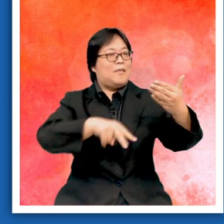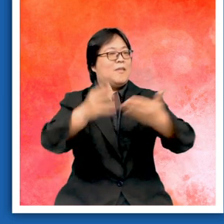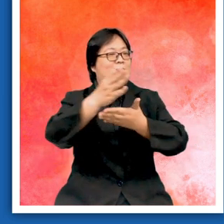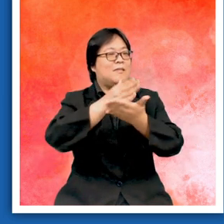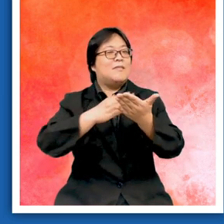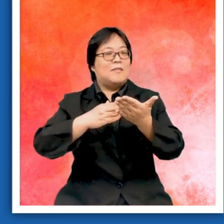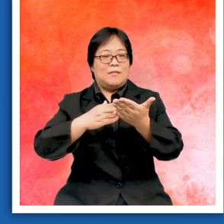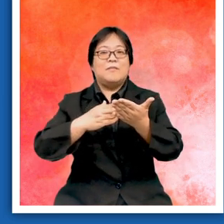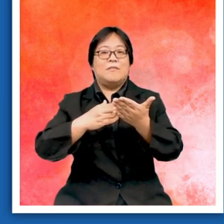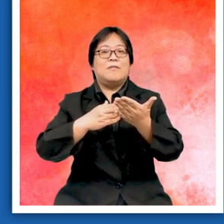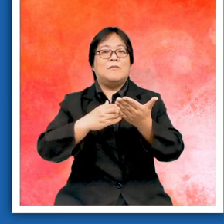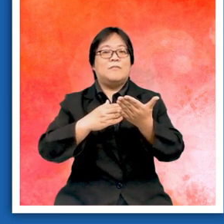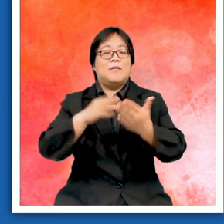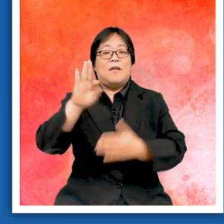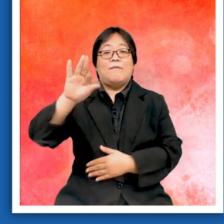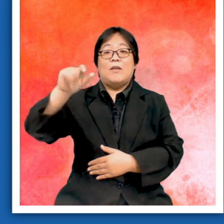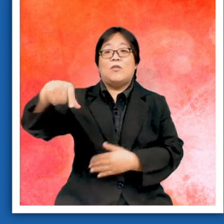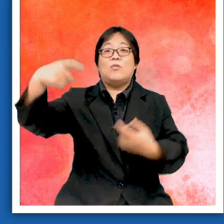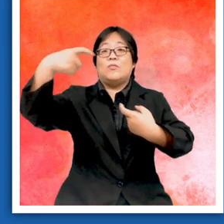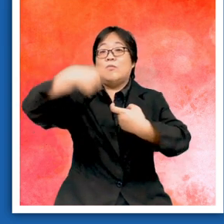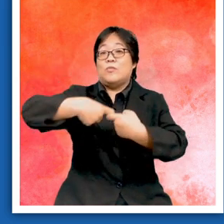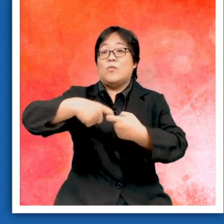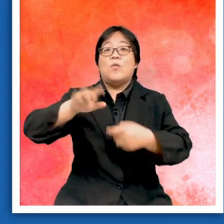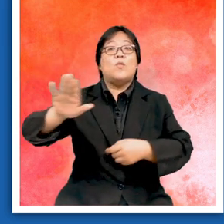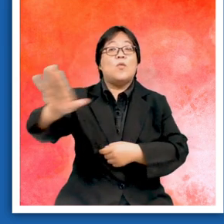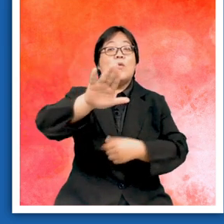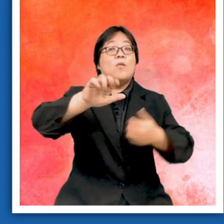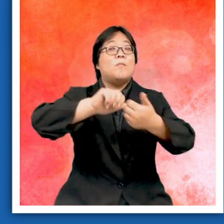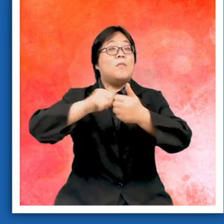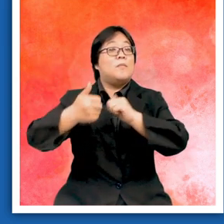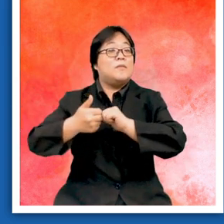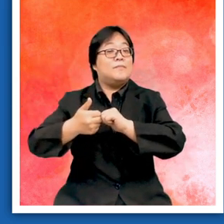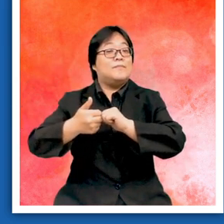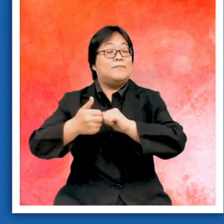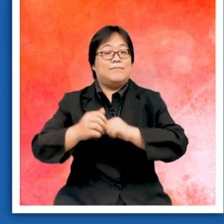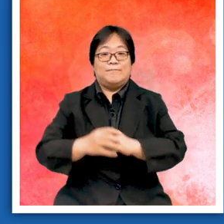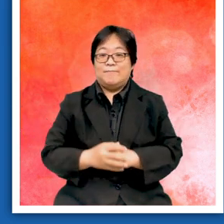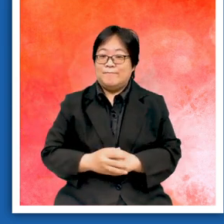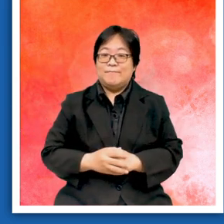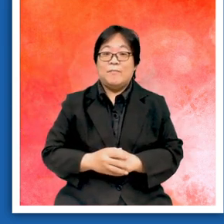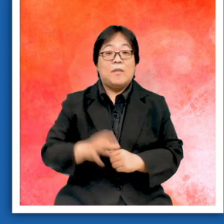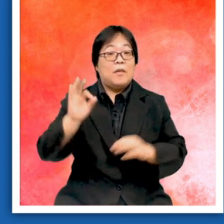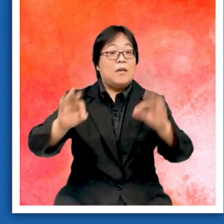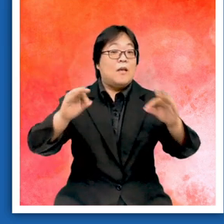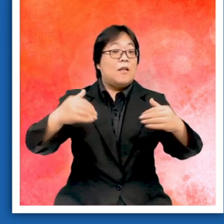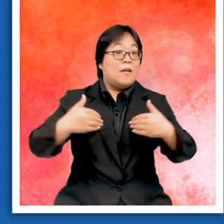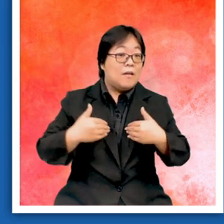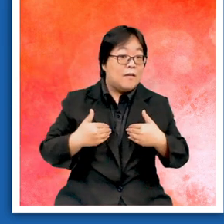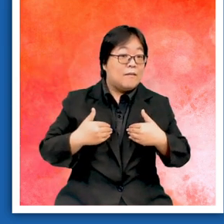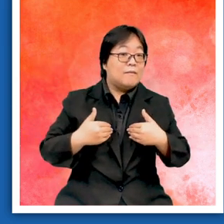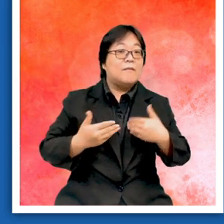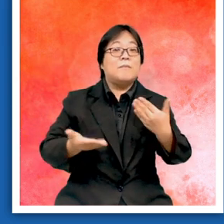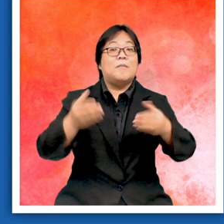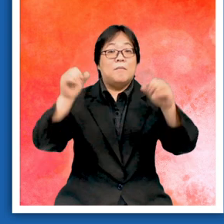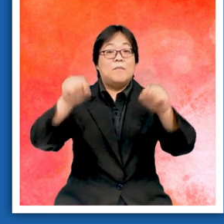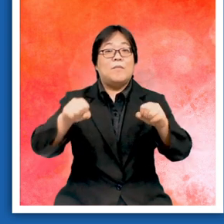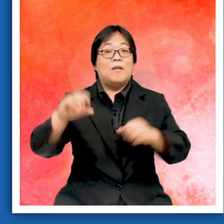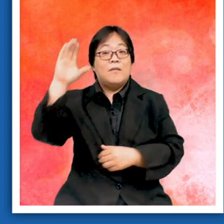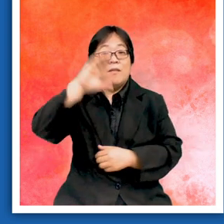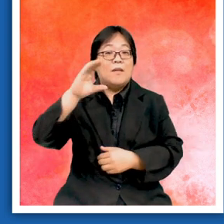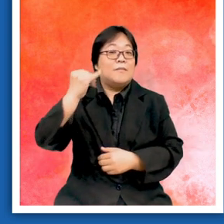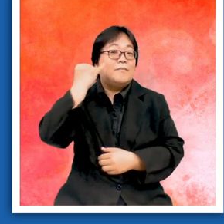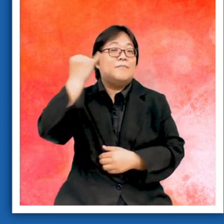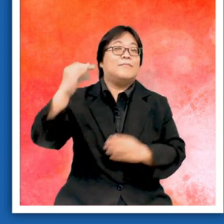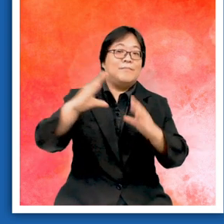See if some of these FAQ related to your problem. If there is, then you